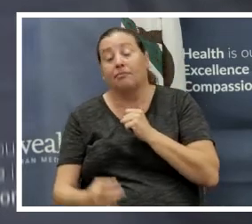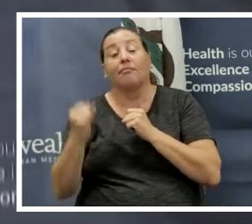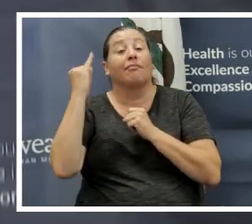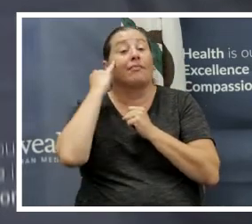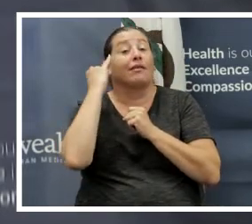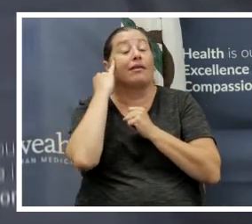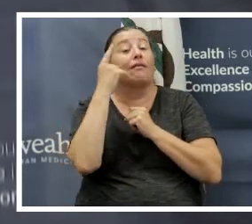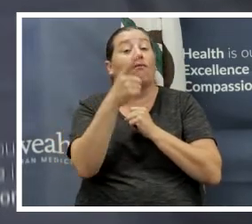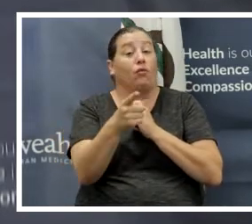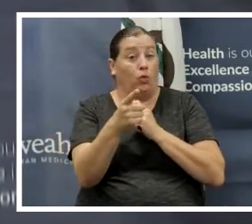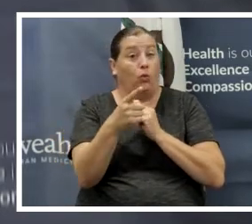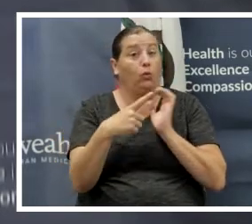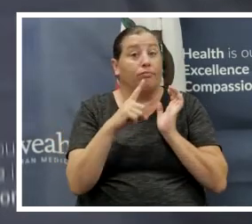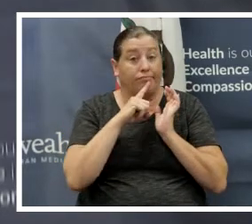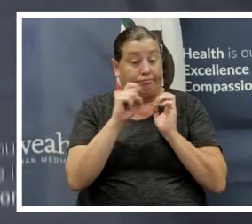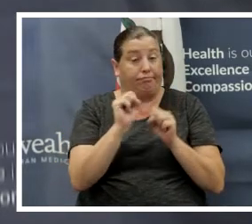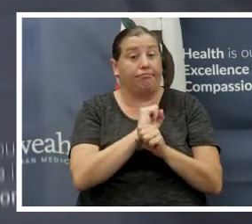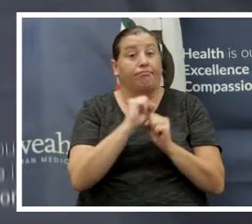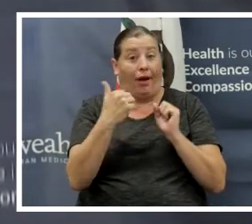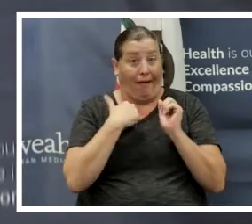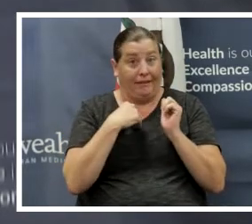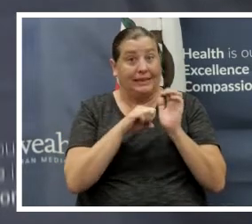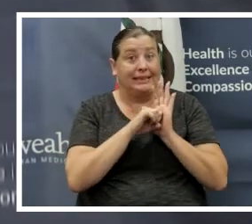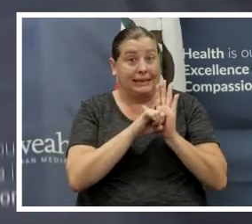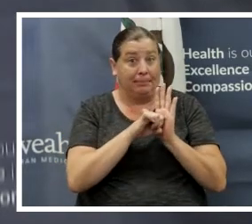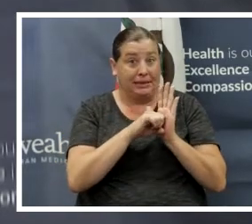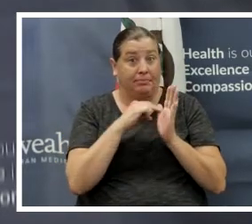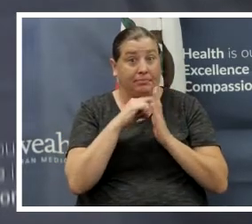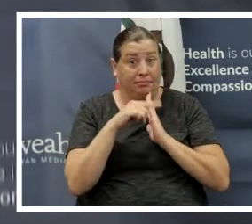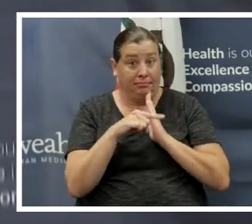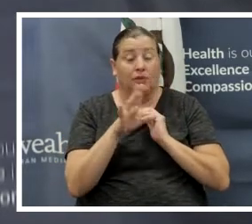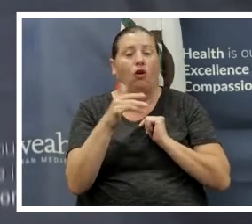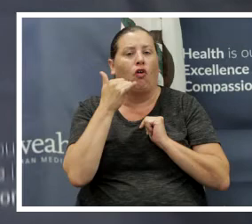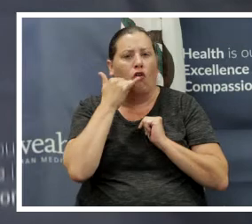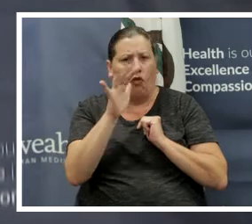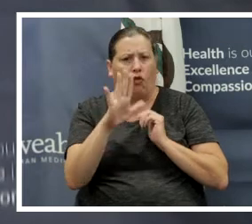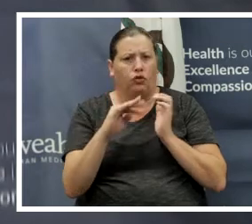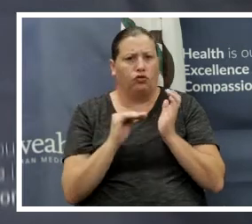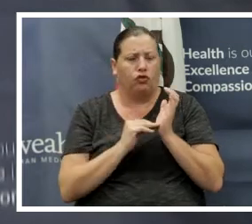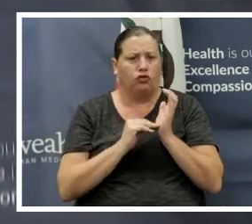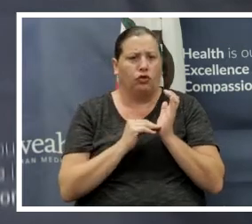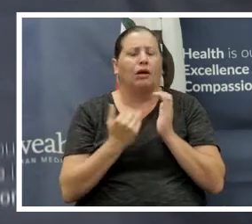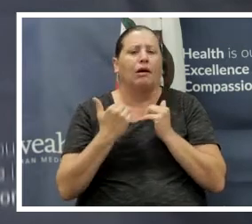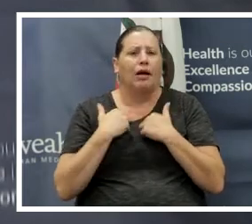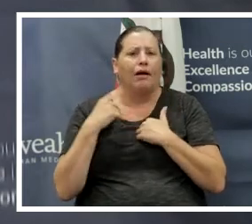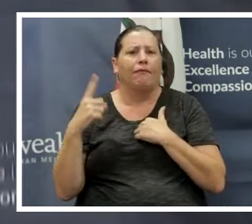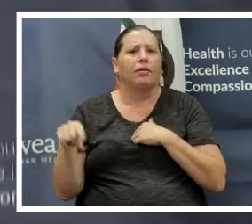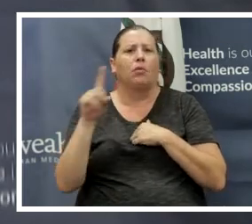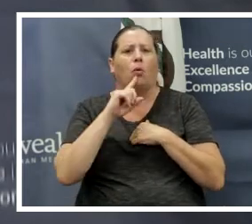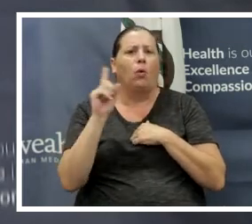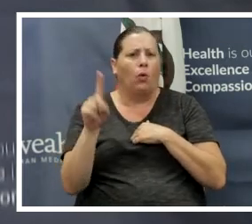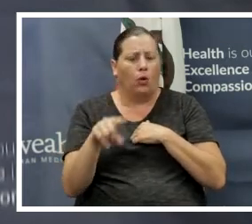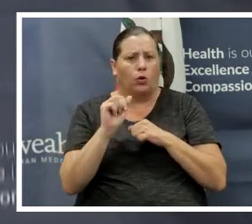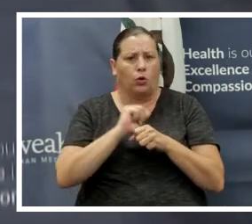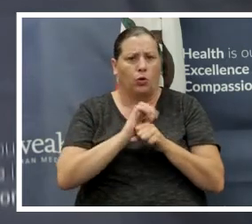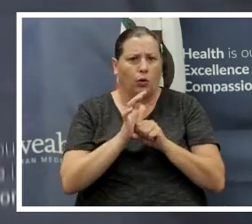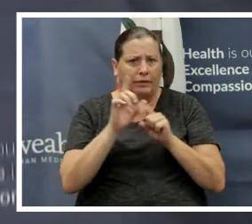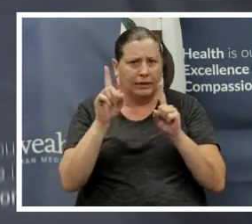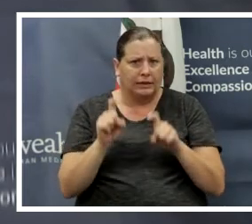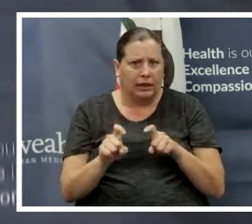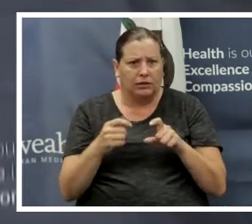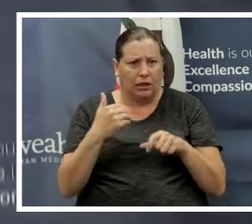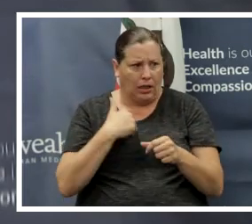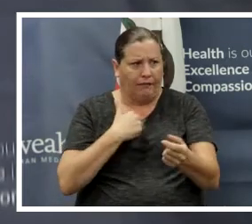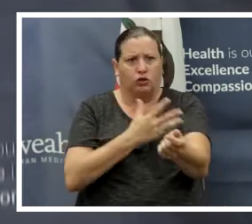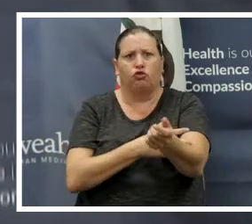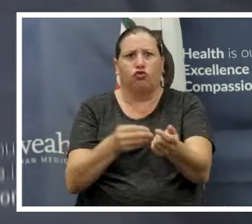you're symptomatic, call your doctor, have them order a COVID test, have it drawn at Kaweah Delta.